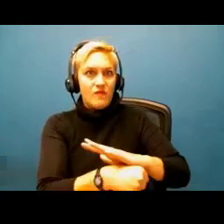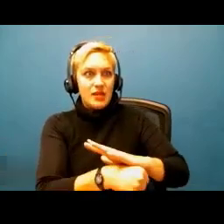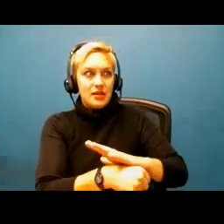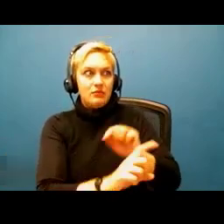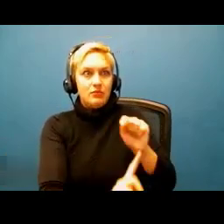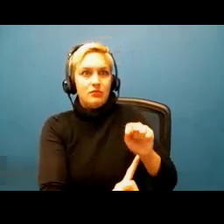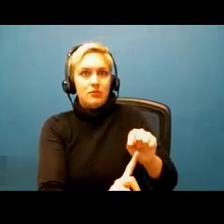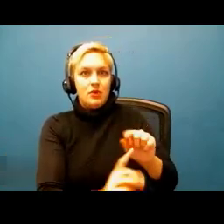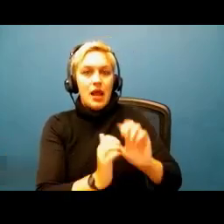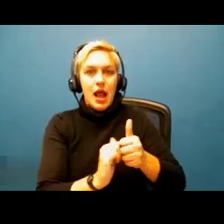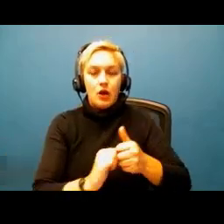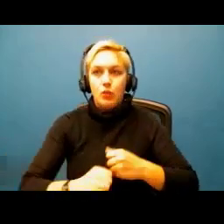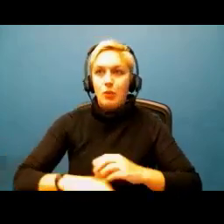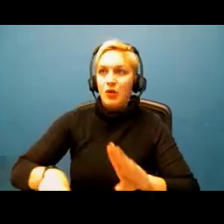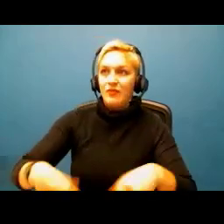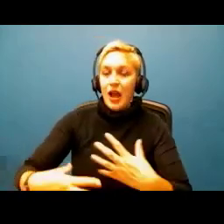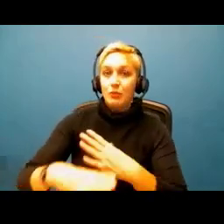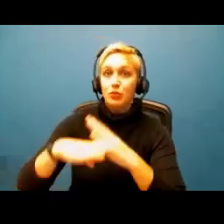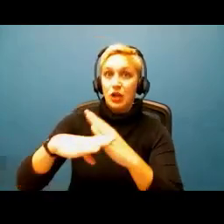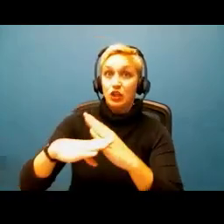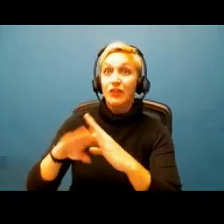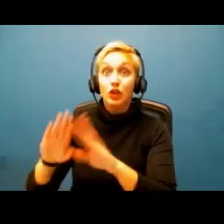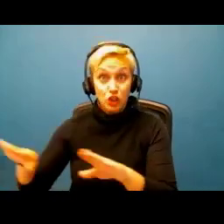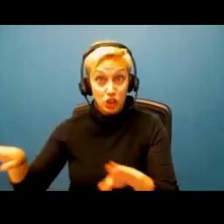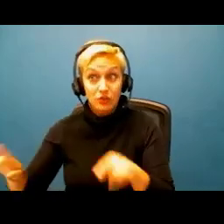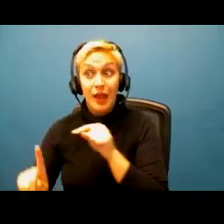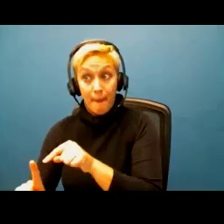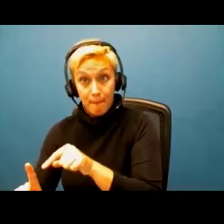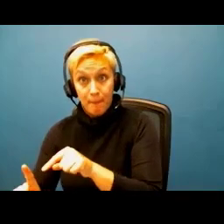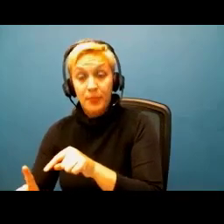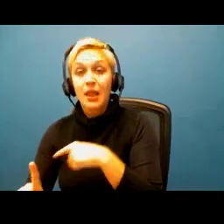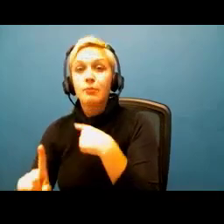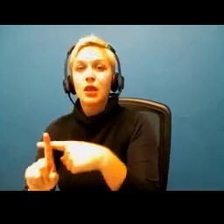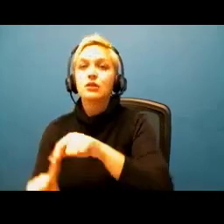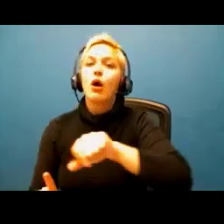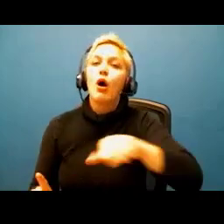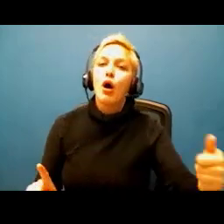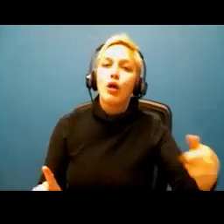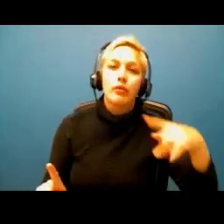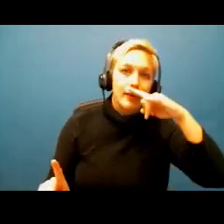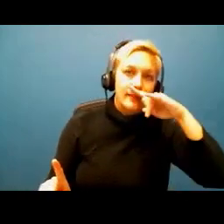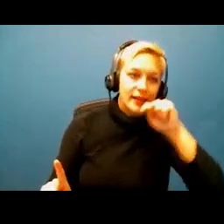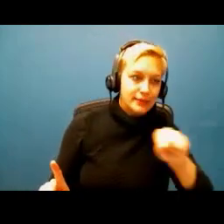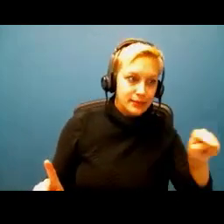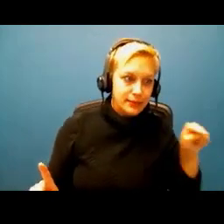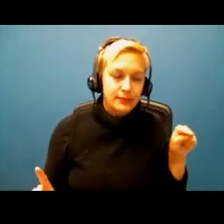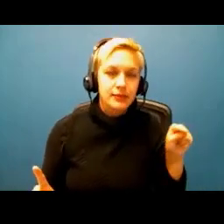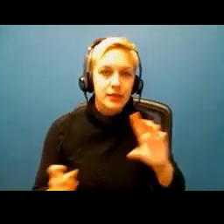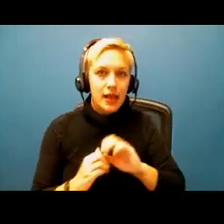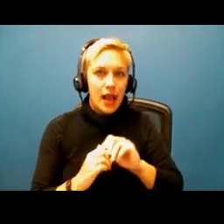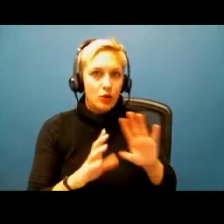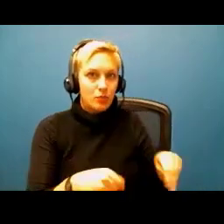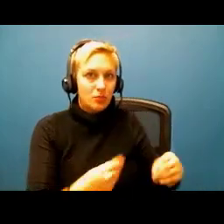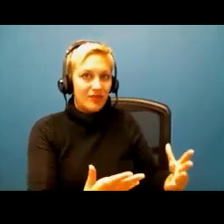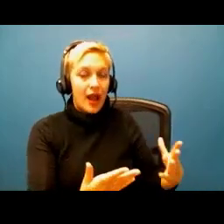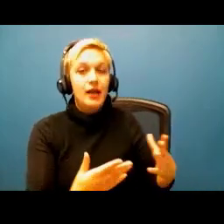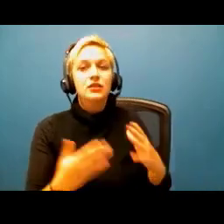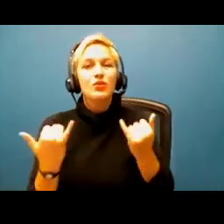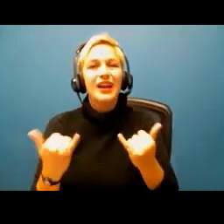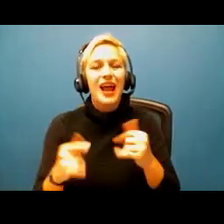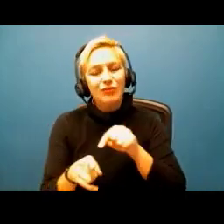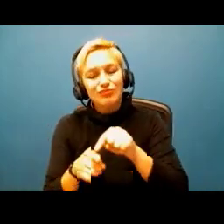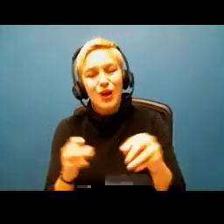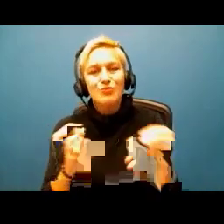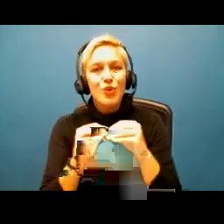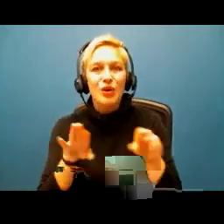of protecting themselves as well as the other students in that classroom. So it has a little bit of a behavioral piece